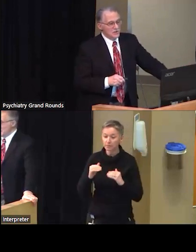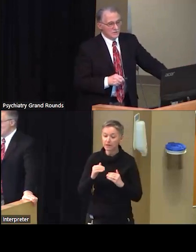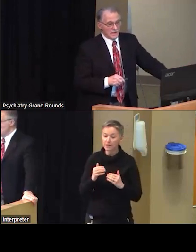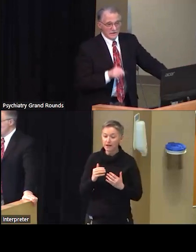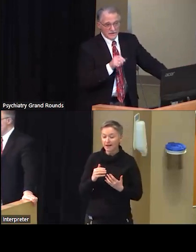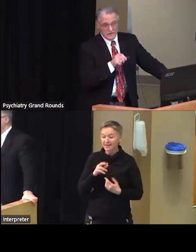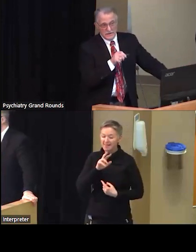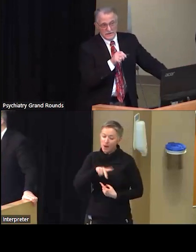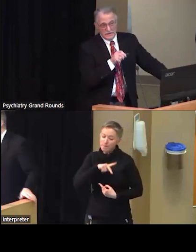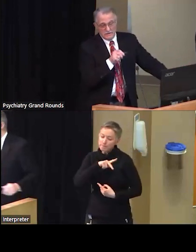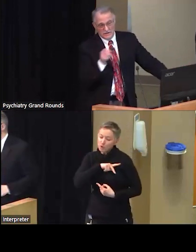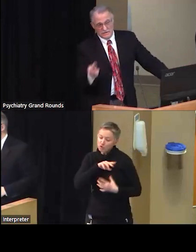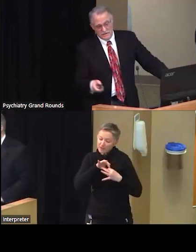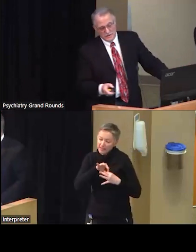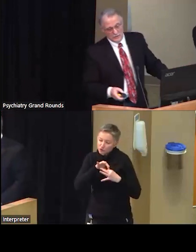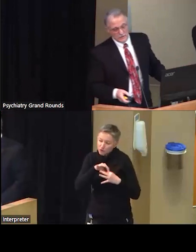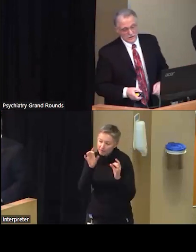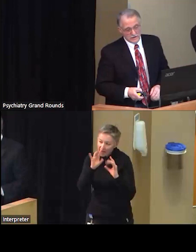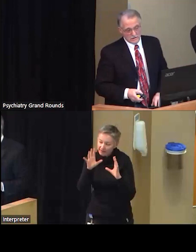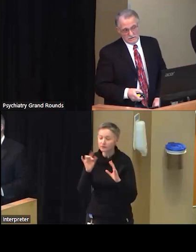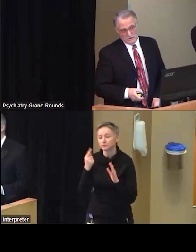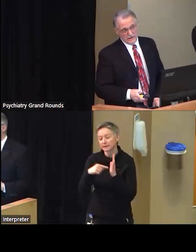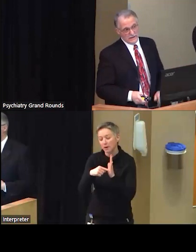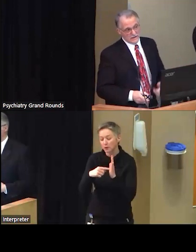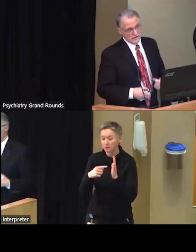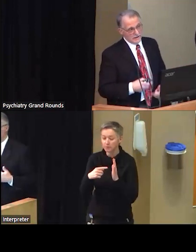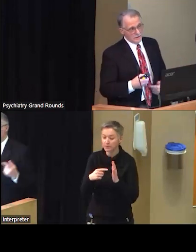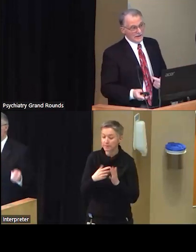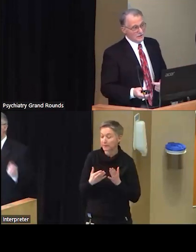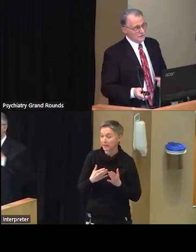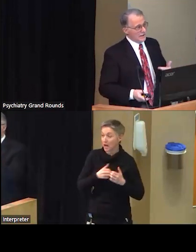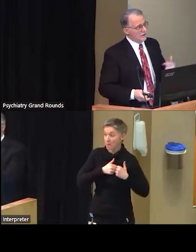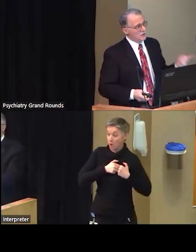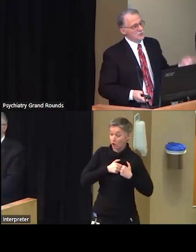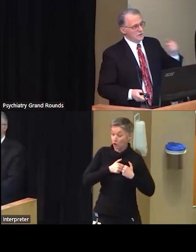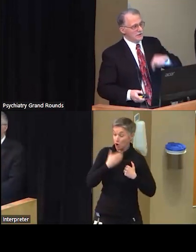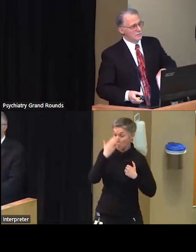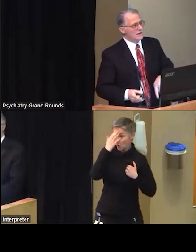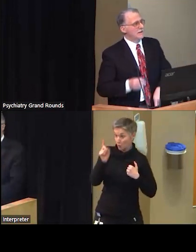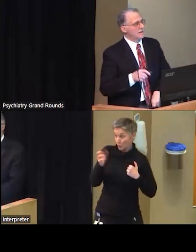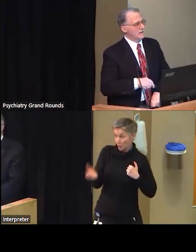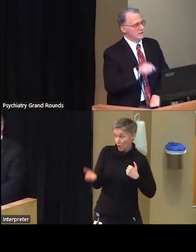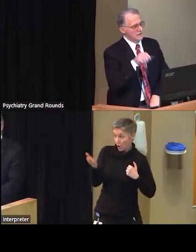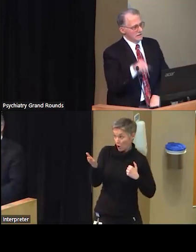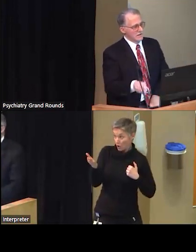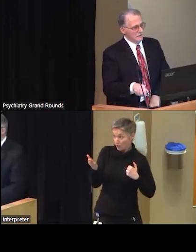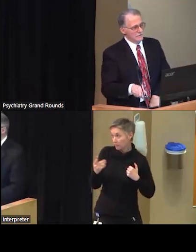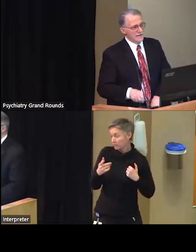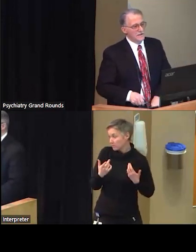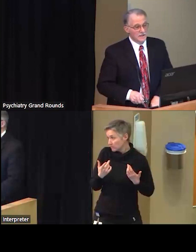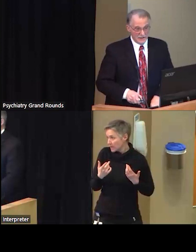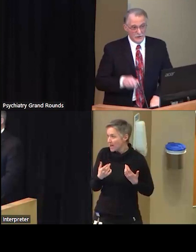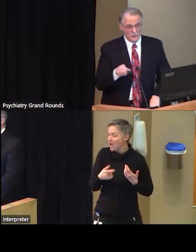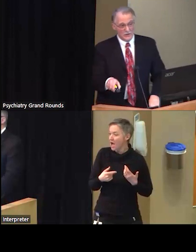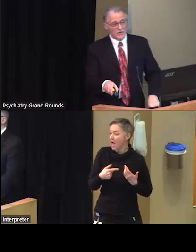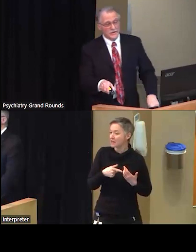Personal relationship violence, that's example is somebody that's a partner that knows where you're going to be and can